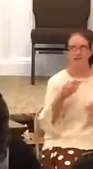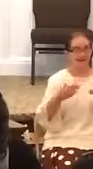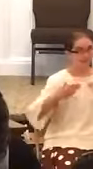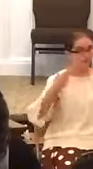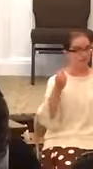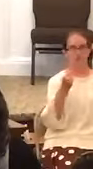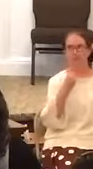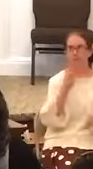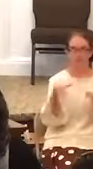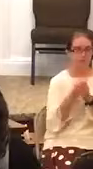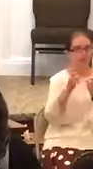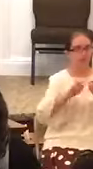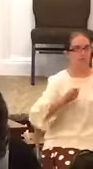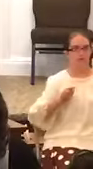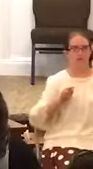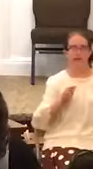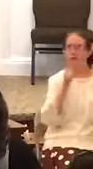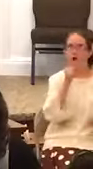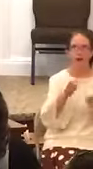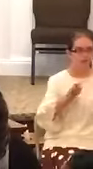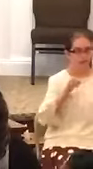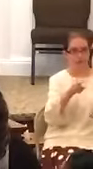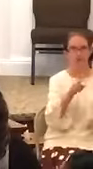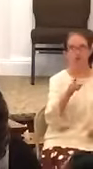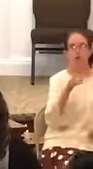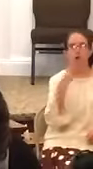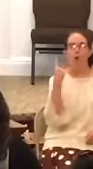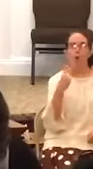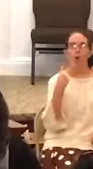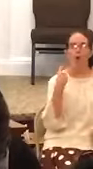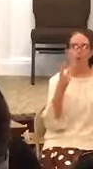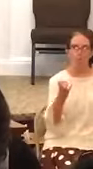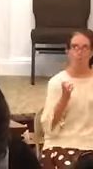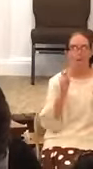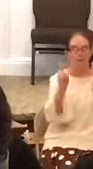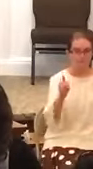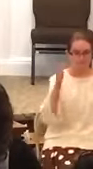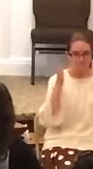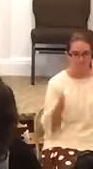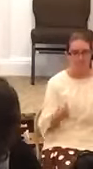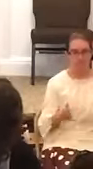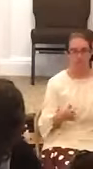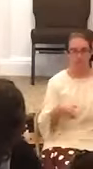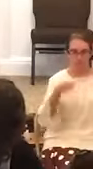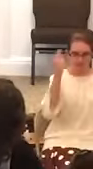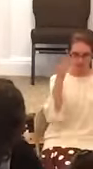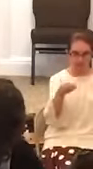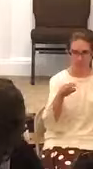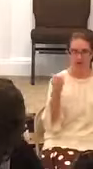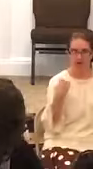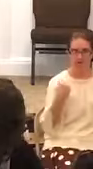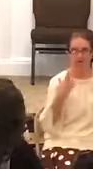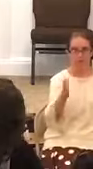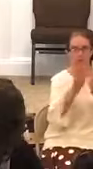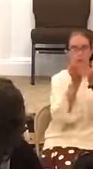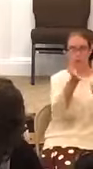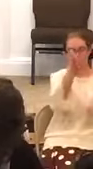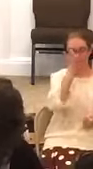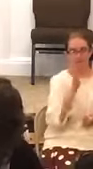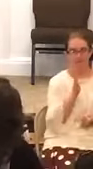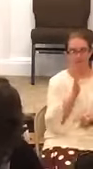all to be in control of you, because I'm not in control of you. You are your own self-willed person. Amen. What happens is I have to give you the Word of